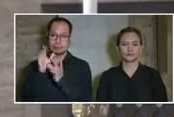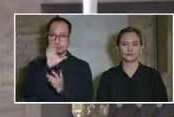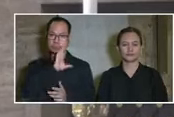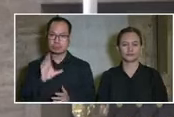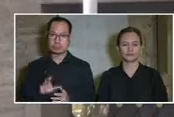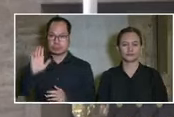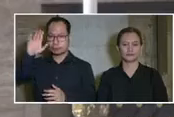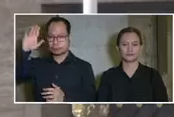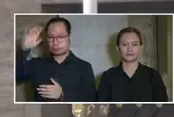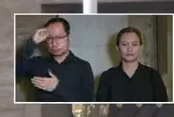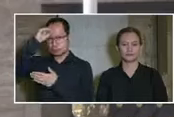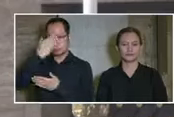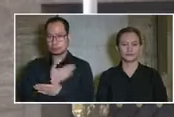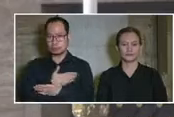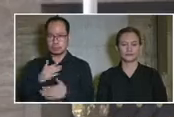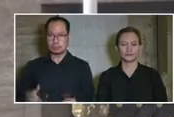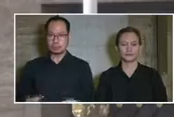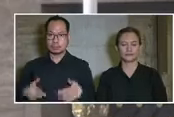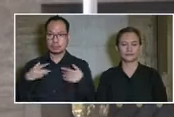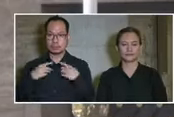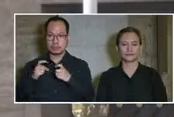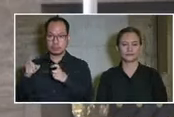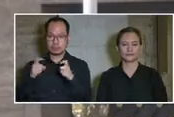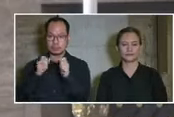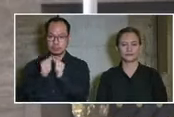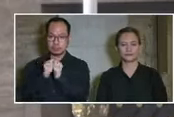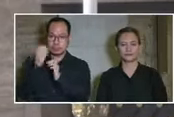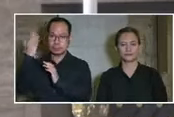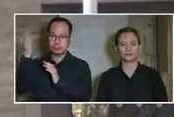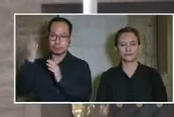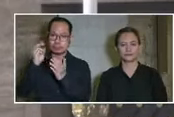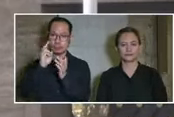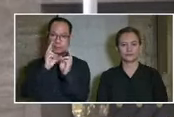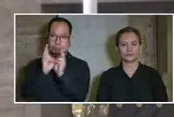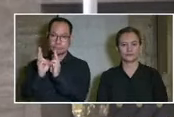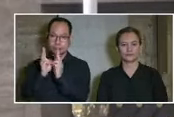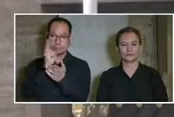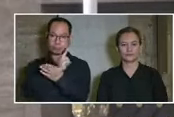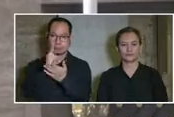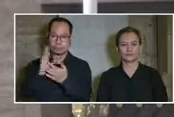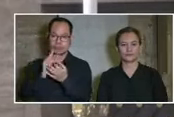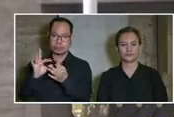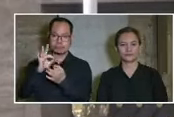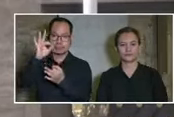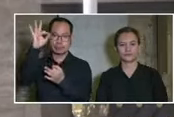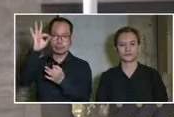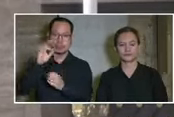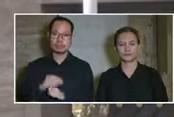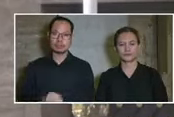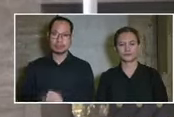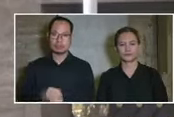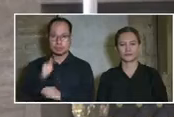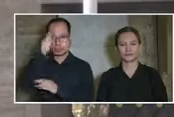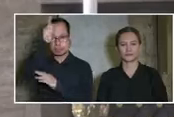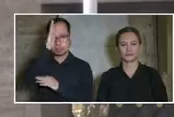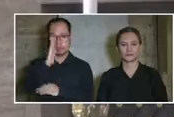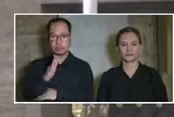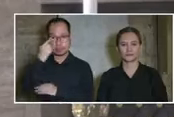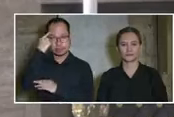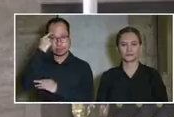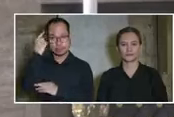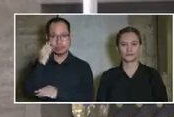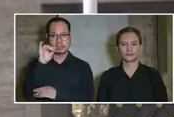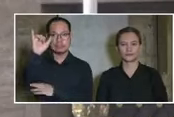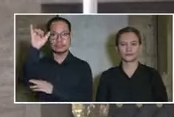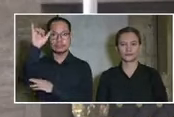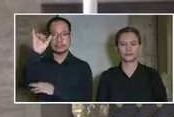your Son, who lives and reigns with you in the unity of the Holy Spirit, God